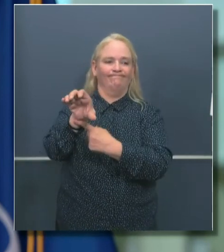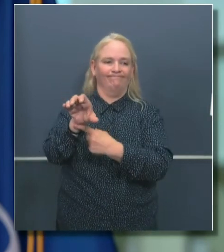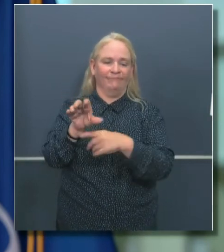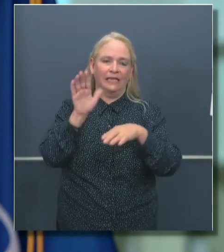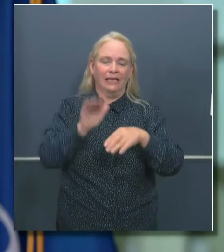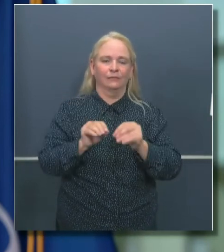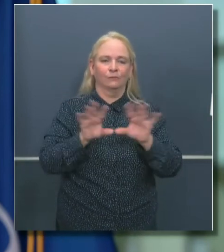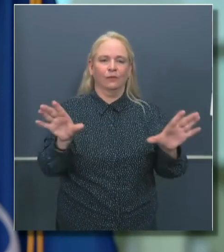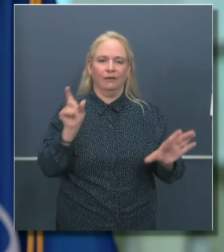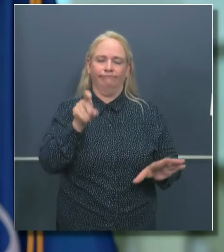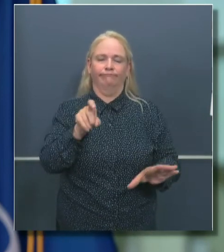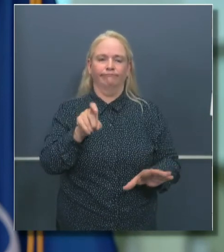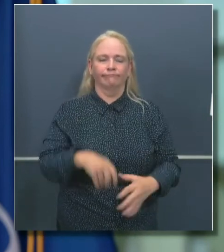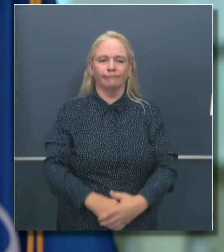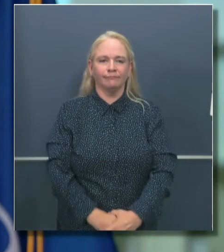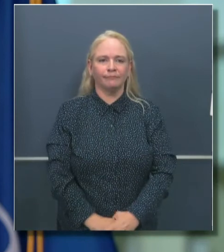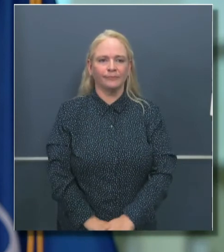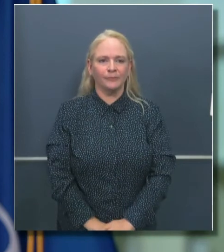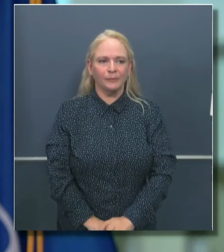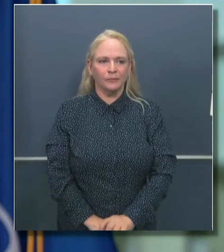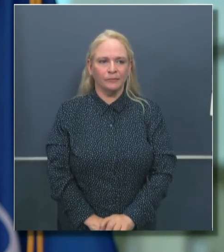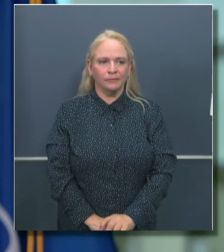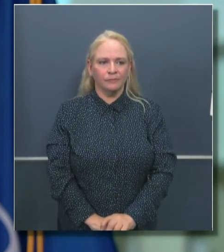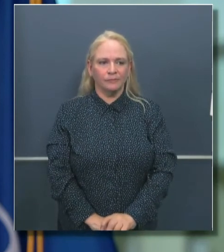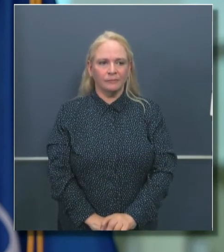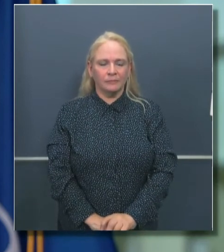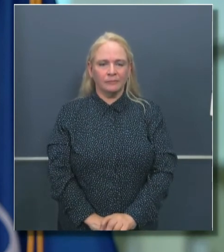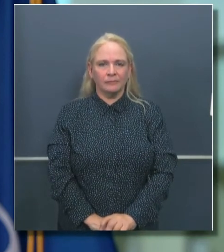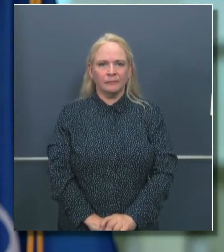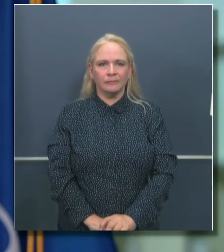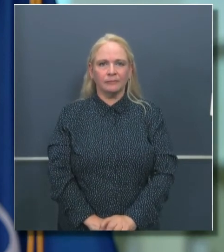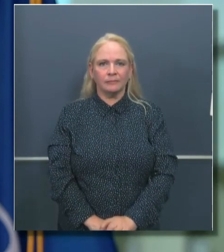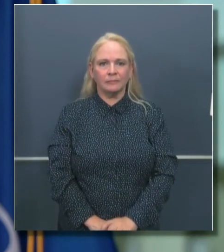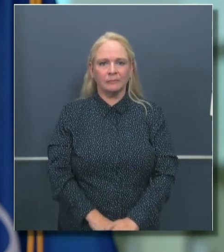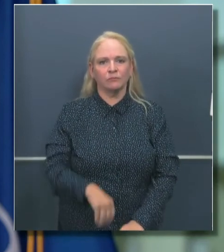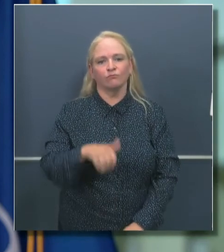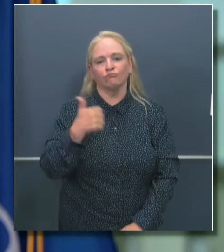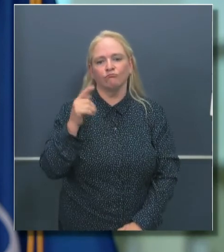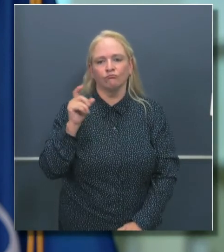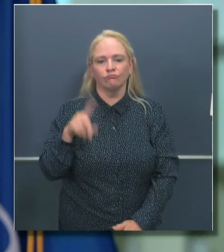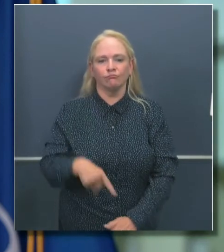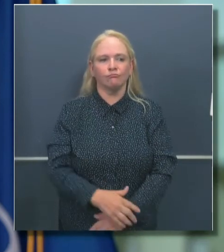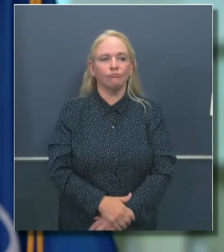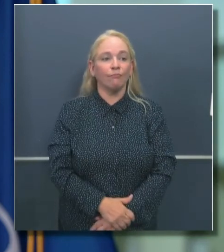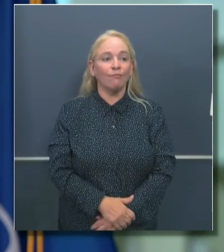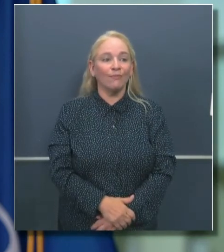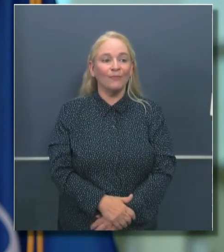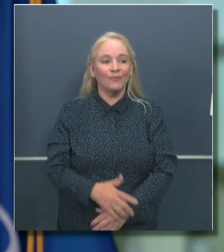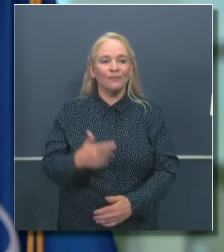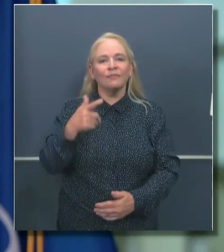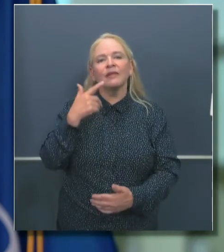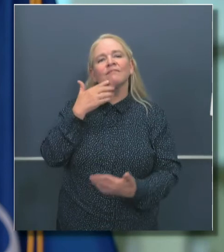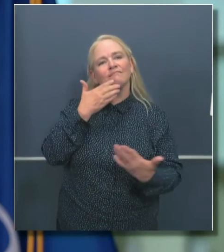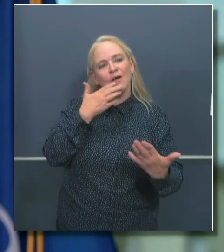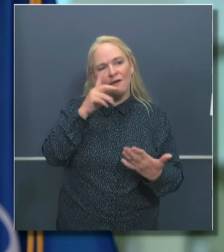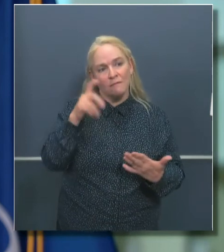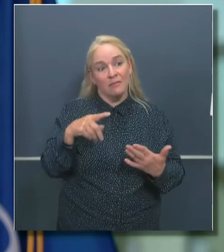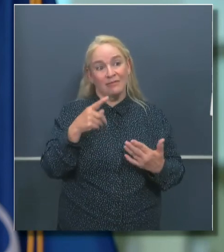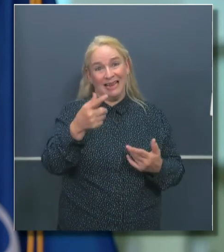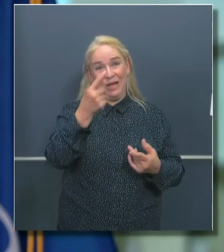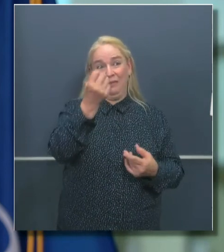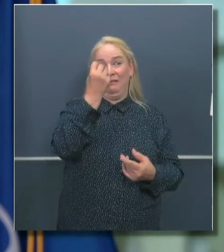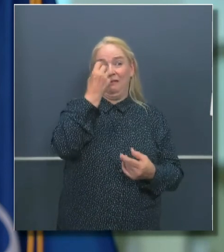Hi, Governor. Thanks for taking the question. Given the alarming numbers that you just reported, What do you say to critics who suggest